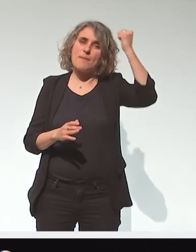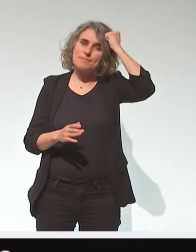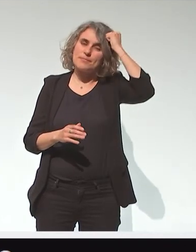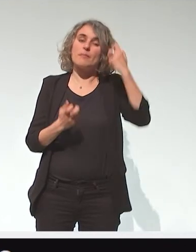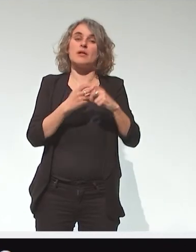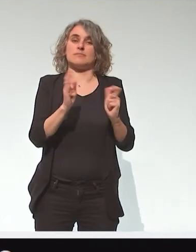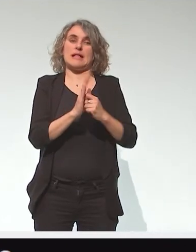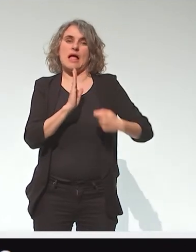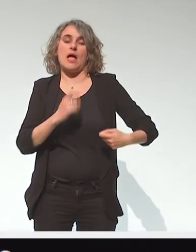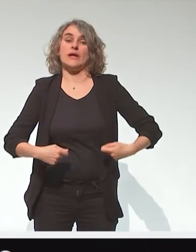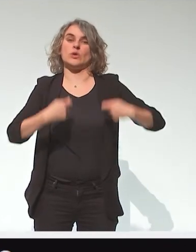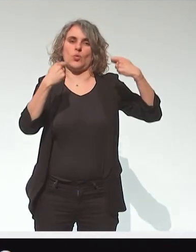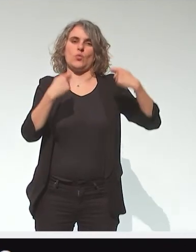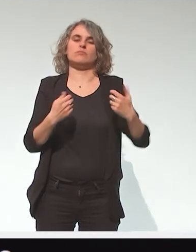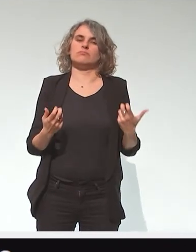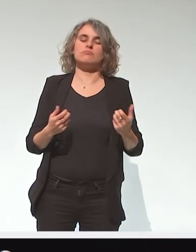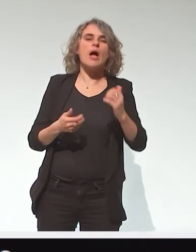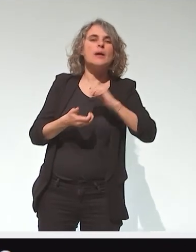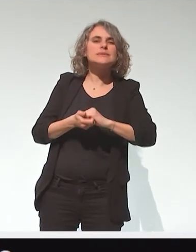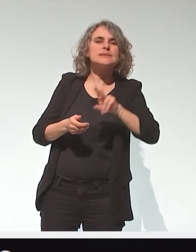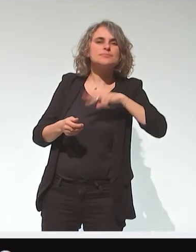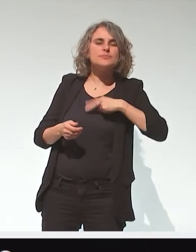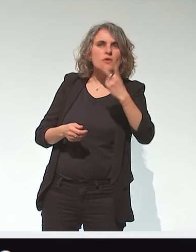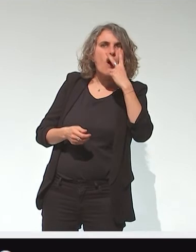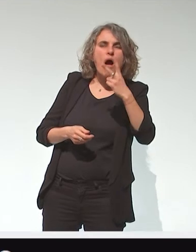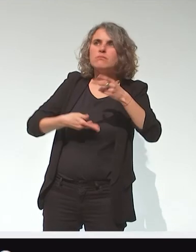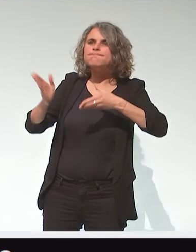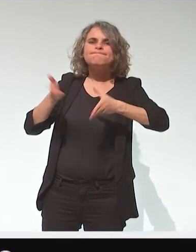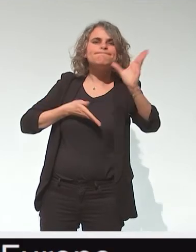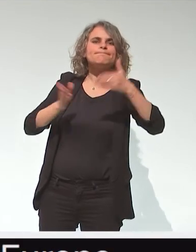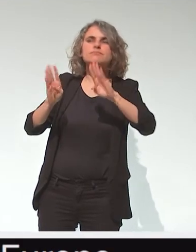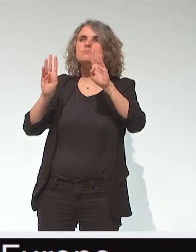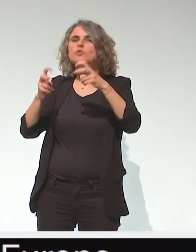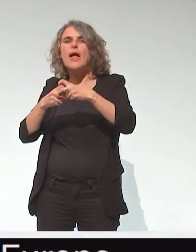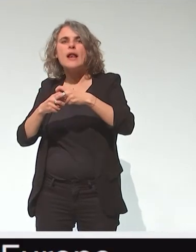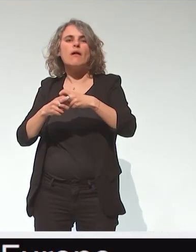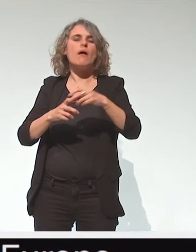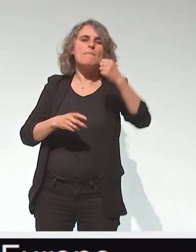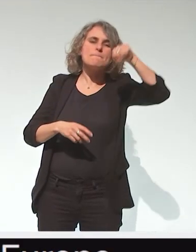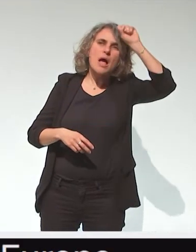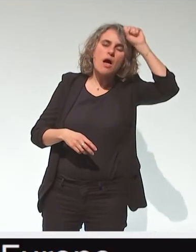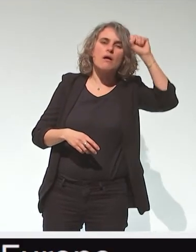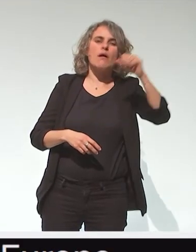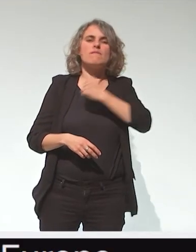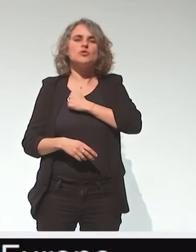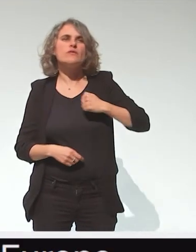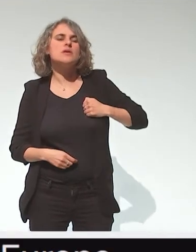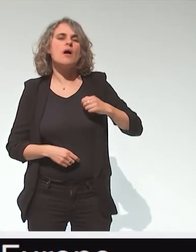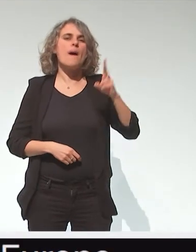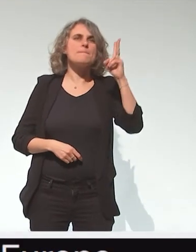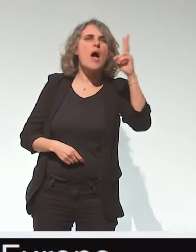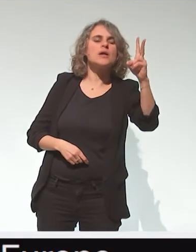stroke. And during my re-education therapy process, I saw my friends go off to Brussels, off to